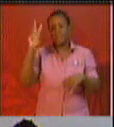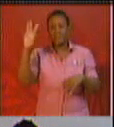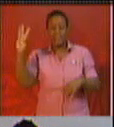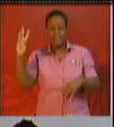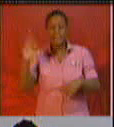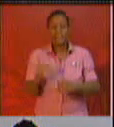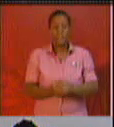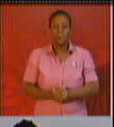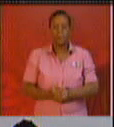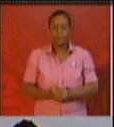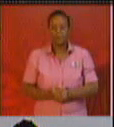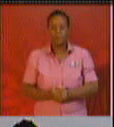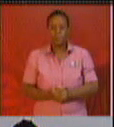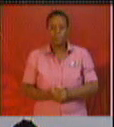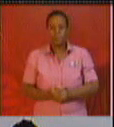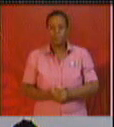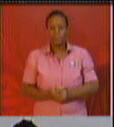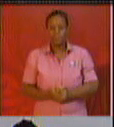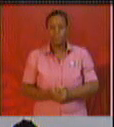Hi, good morning.